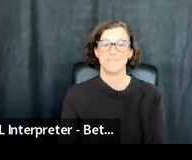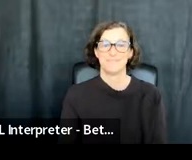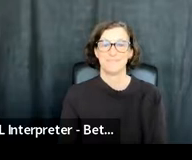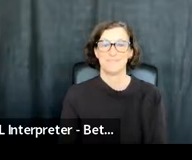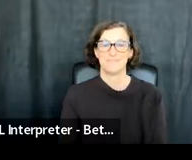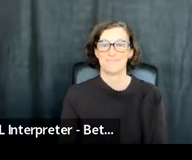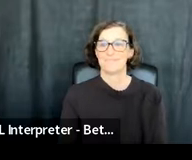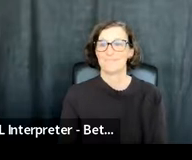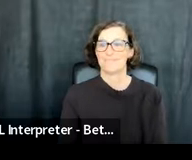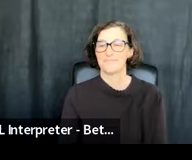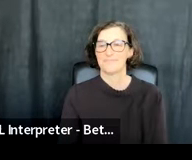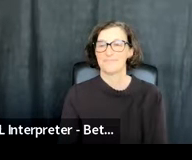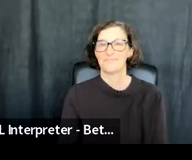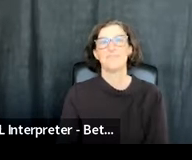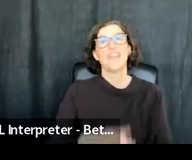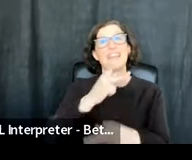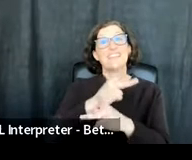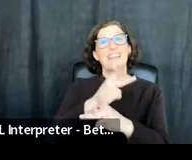Oh, Take care, everyone.